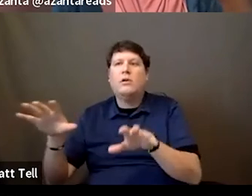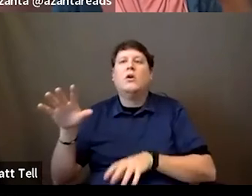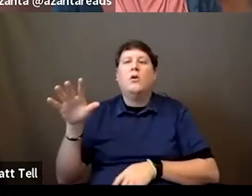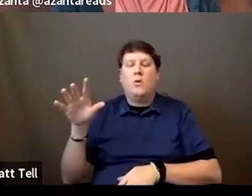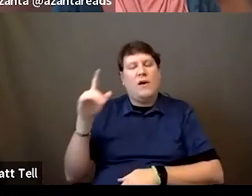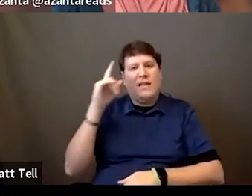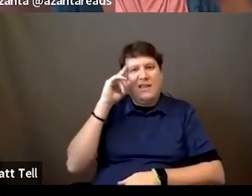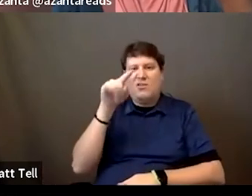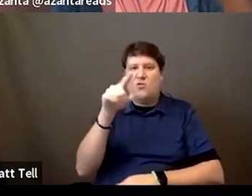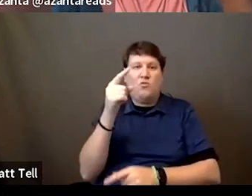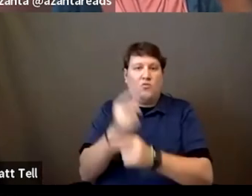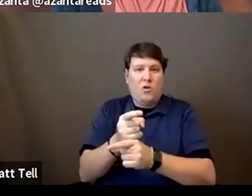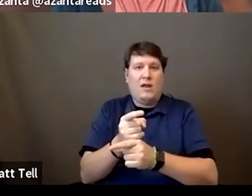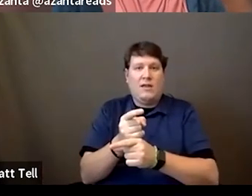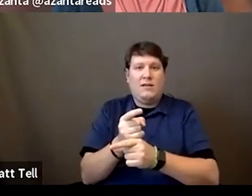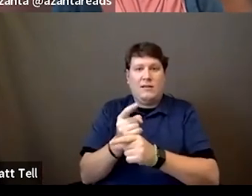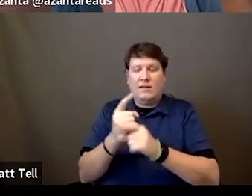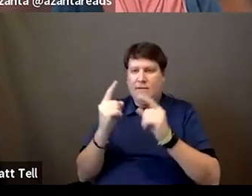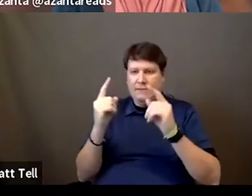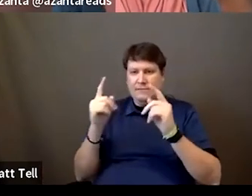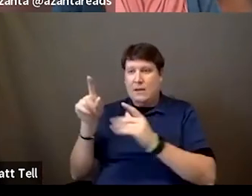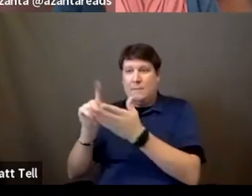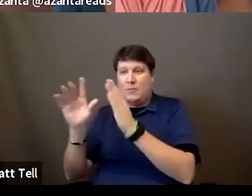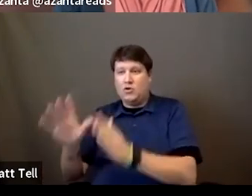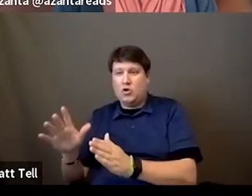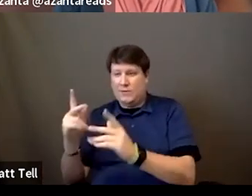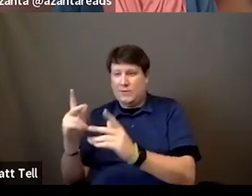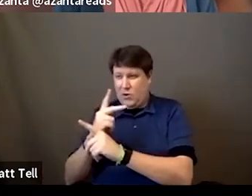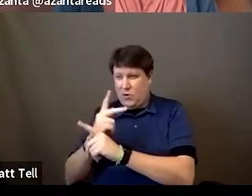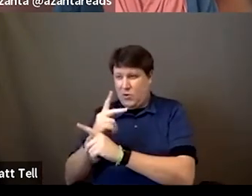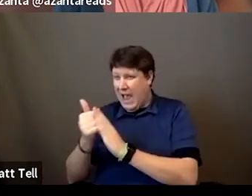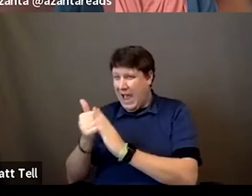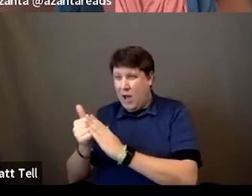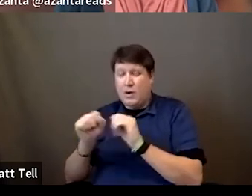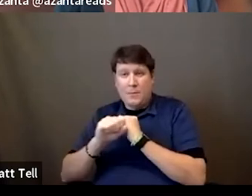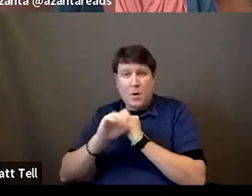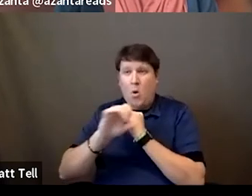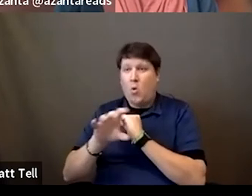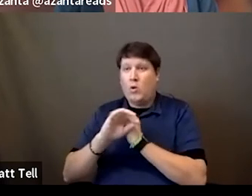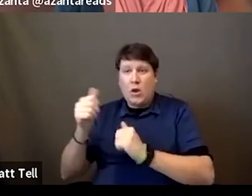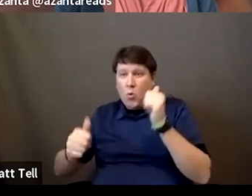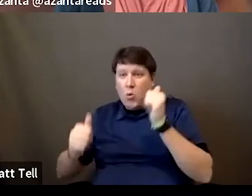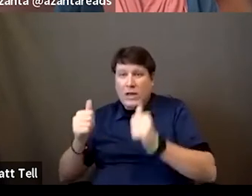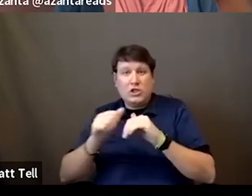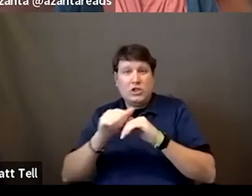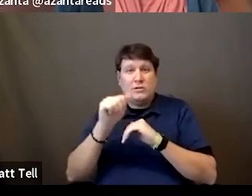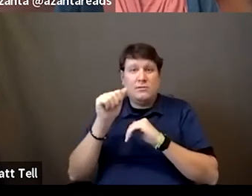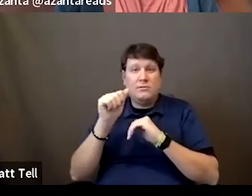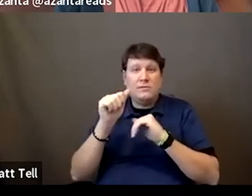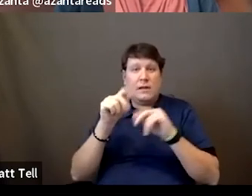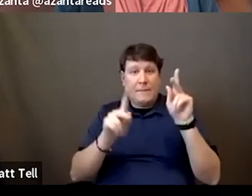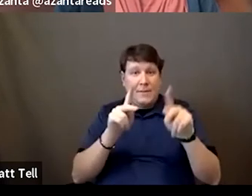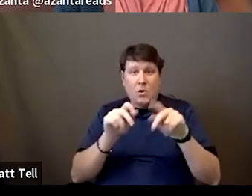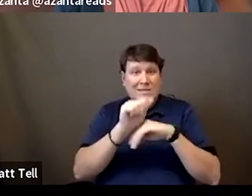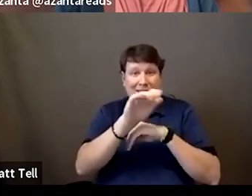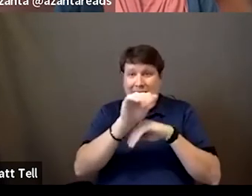to market and how they're going to do it, and also have that relationship about, you know, I'm sure each one of you has, Lou talked about